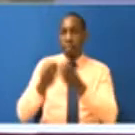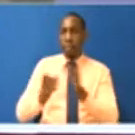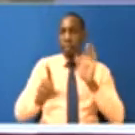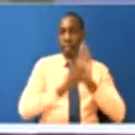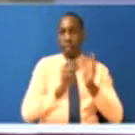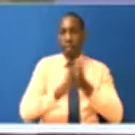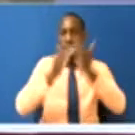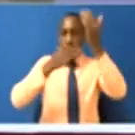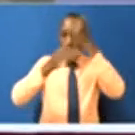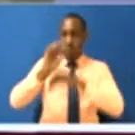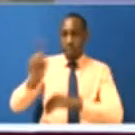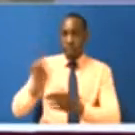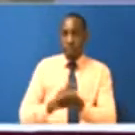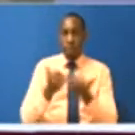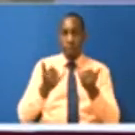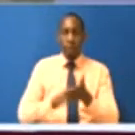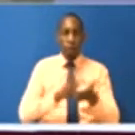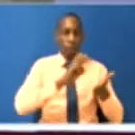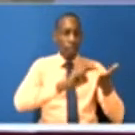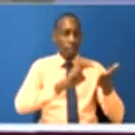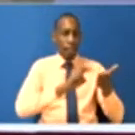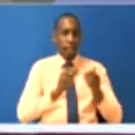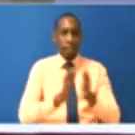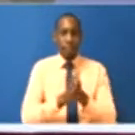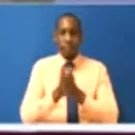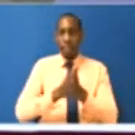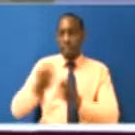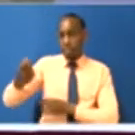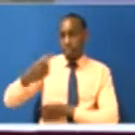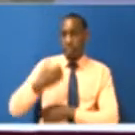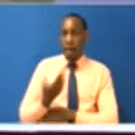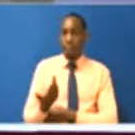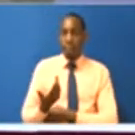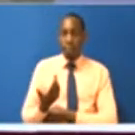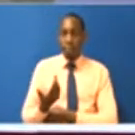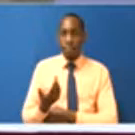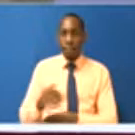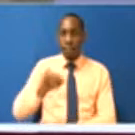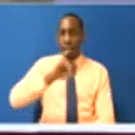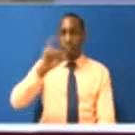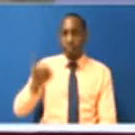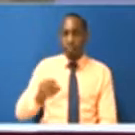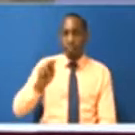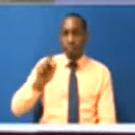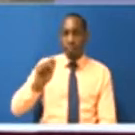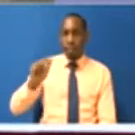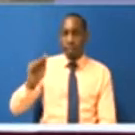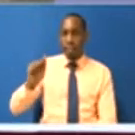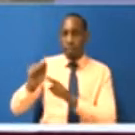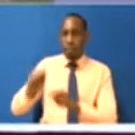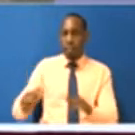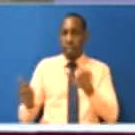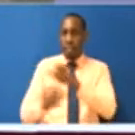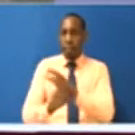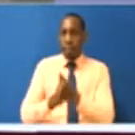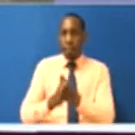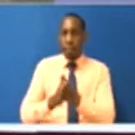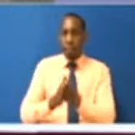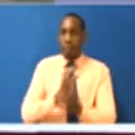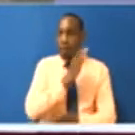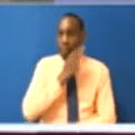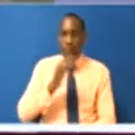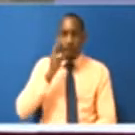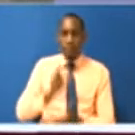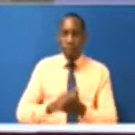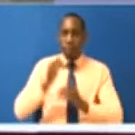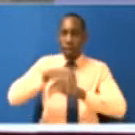university of nairobi let me just quickly read one interesting message i've received from justina mai the running mate to professor waja koya of